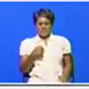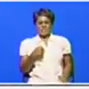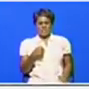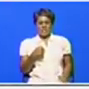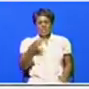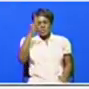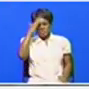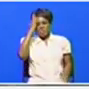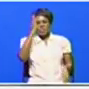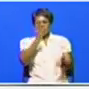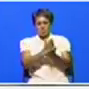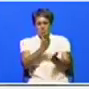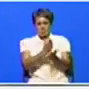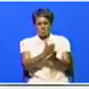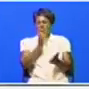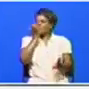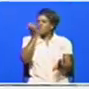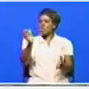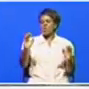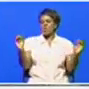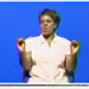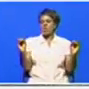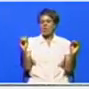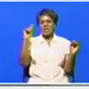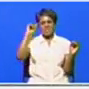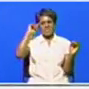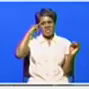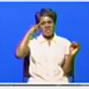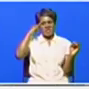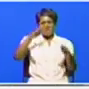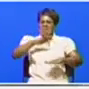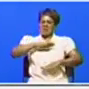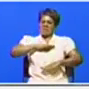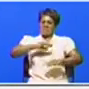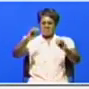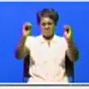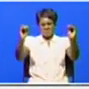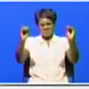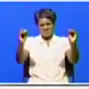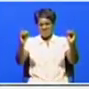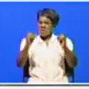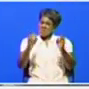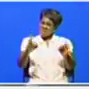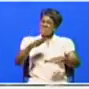Wajue kweli, they should not take it for granted. For me, I think it's not doing enough. Because